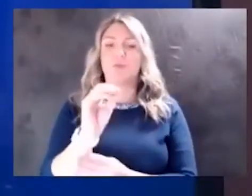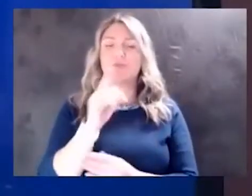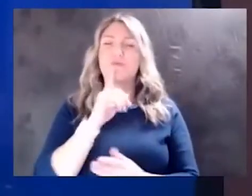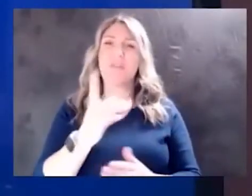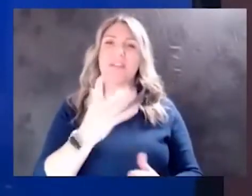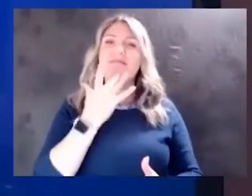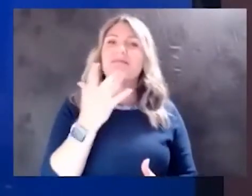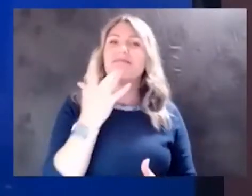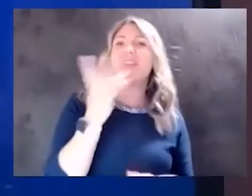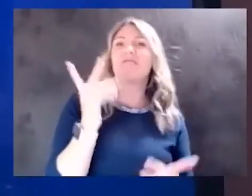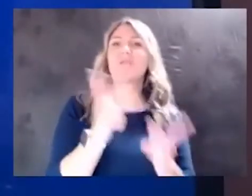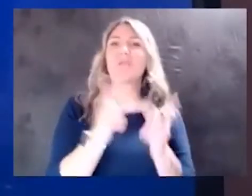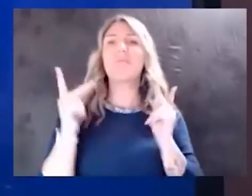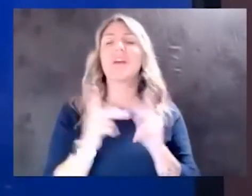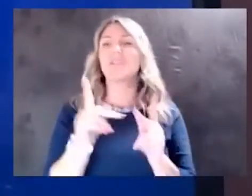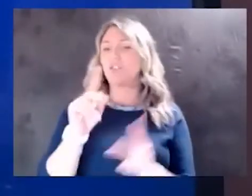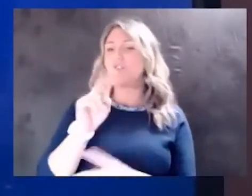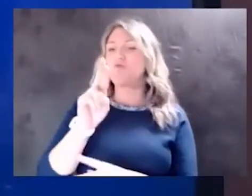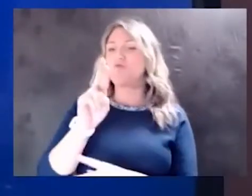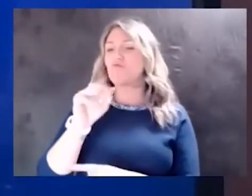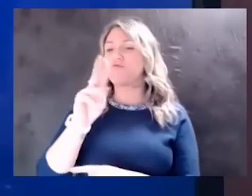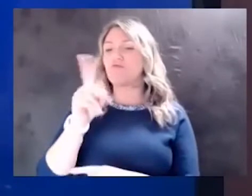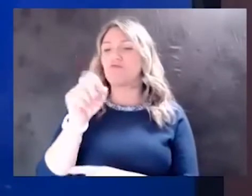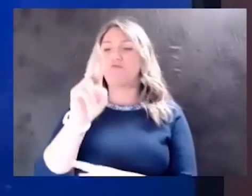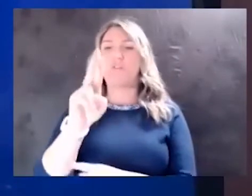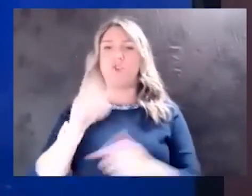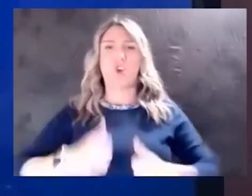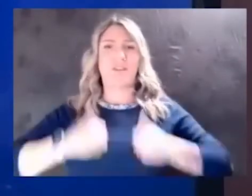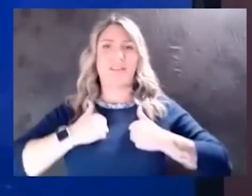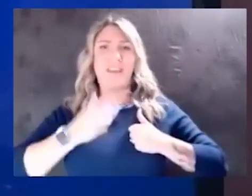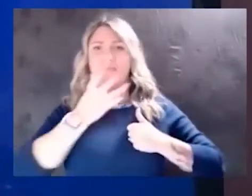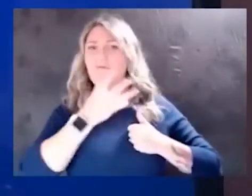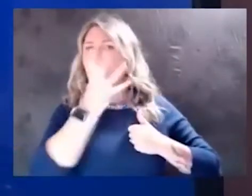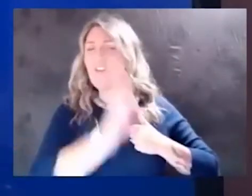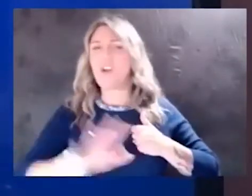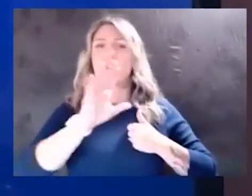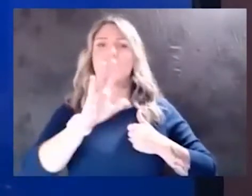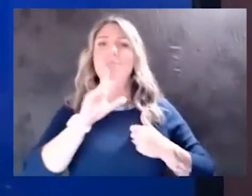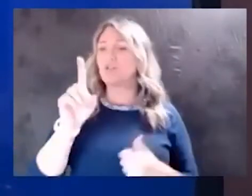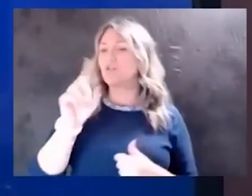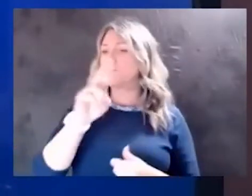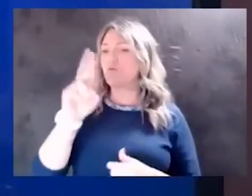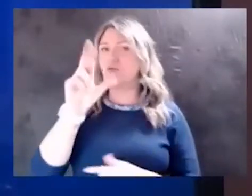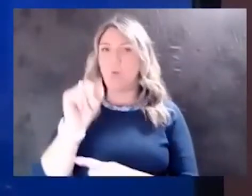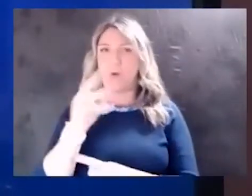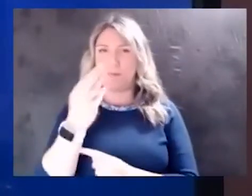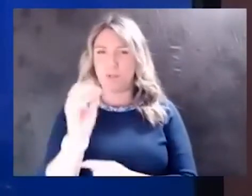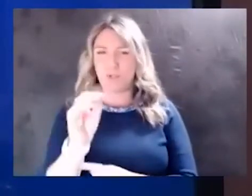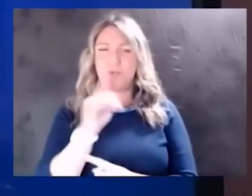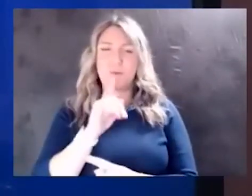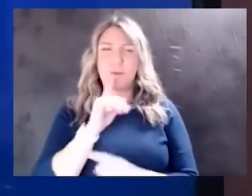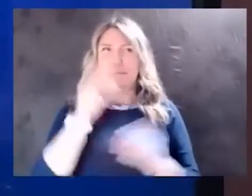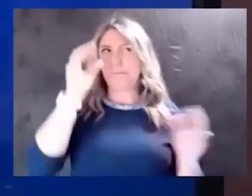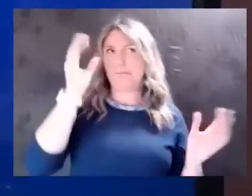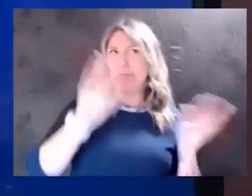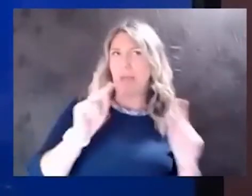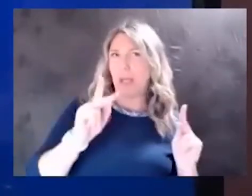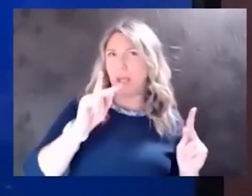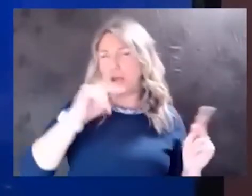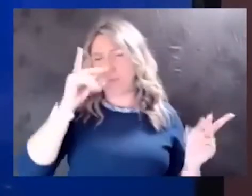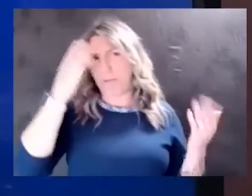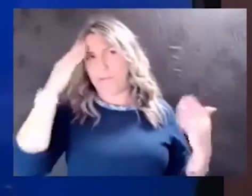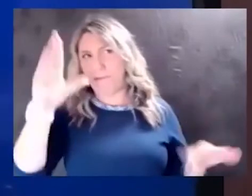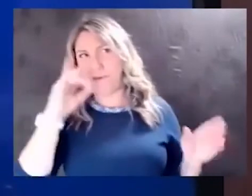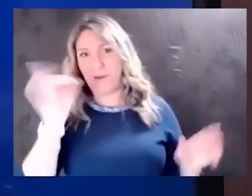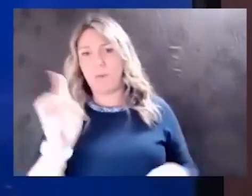River Life Farm, around Dora, Missouri, but nobody knows what that is. But it's kind of close to West Plainville. Dora, that's good. You worked